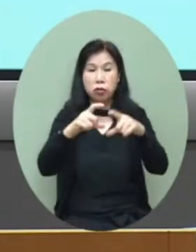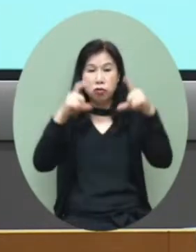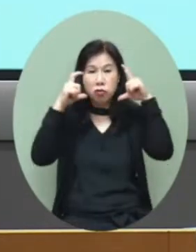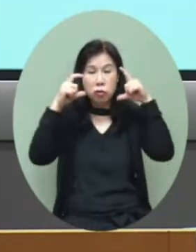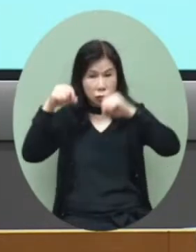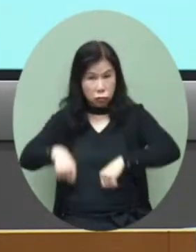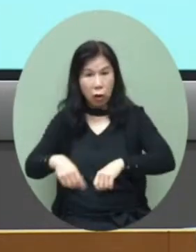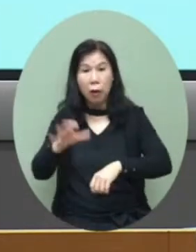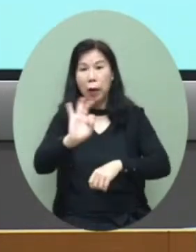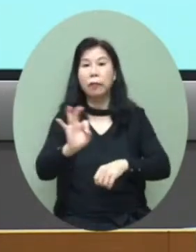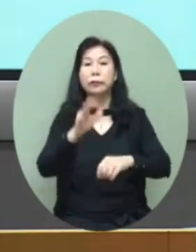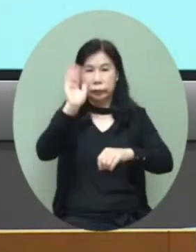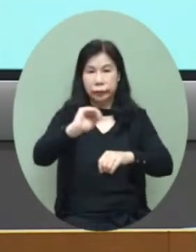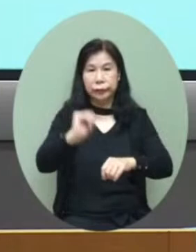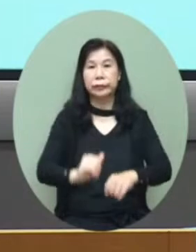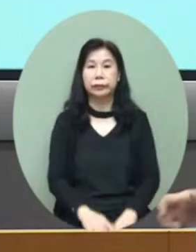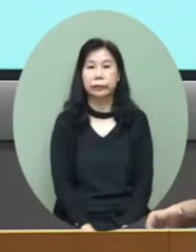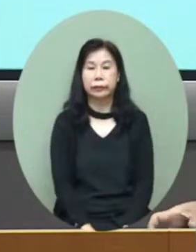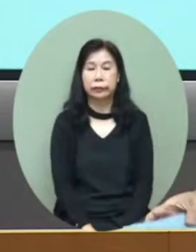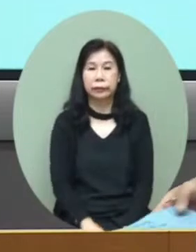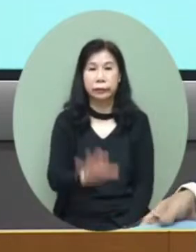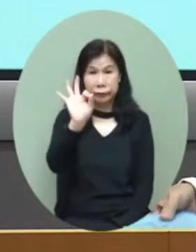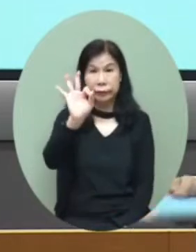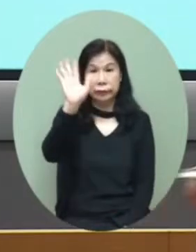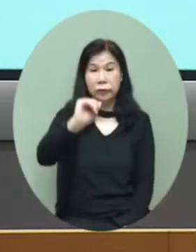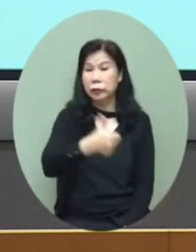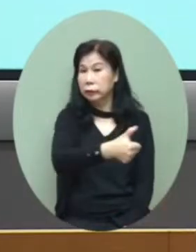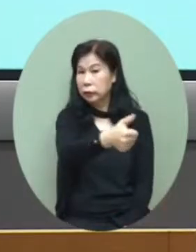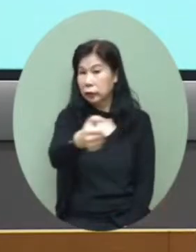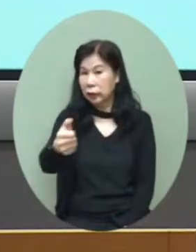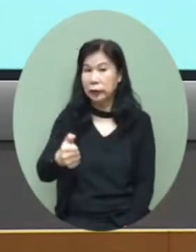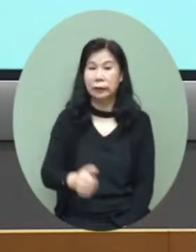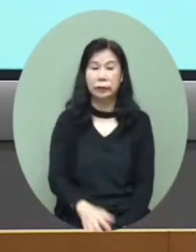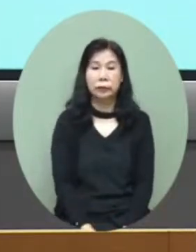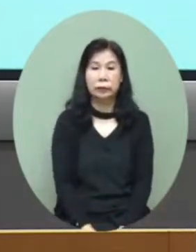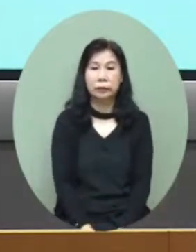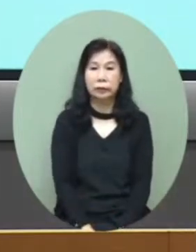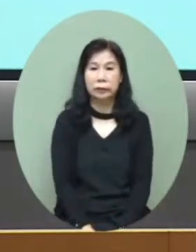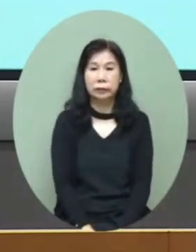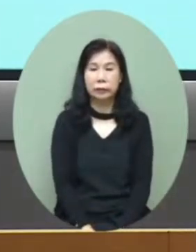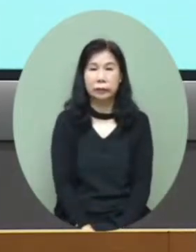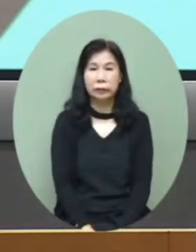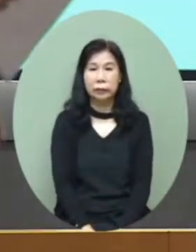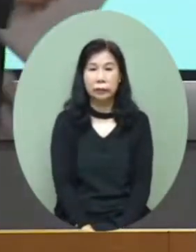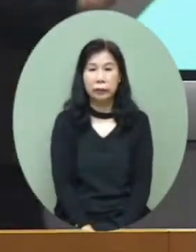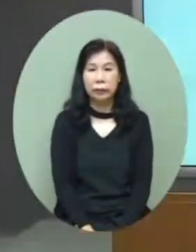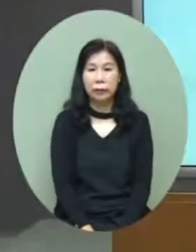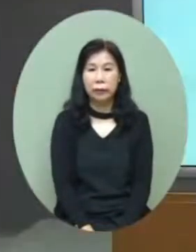properly and they don't engage in mask activities. That's allowed. Thank you.